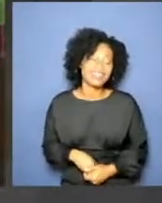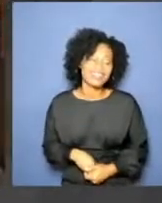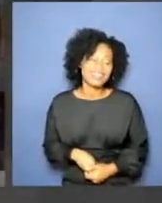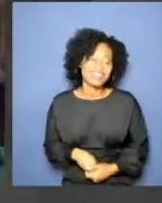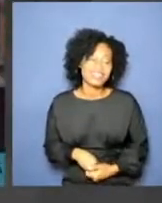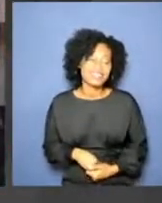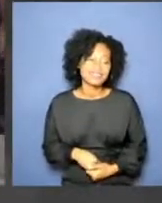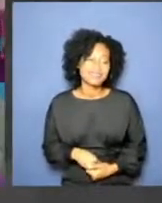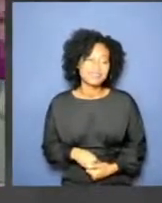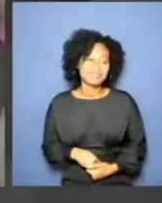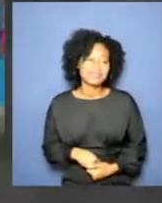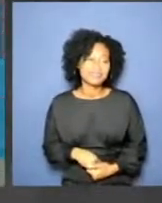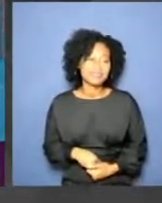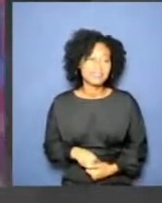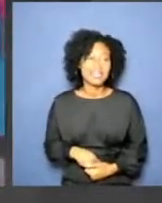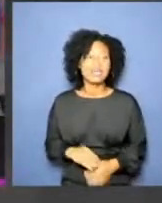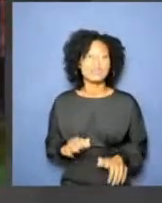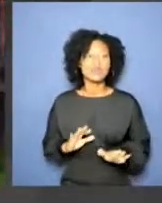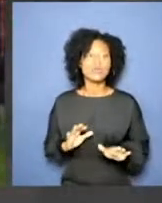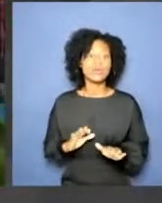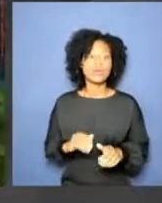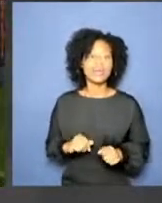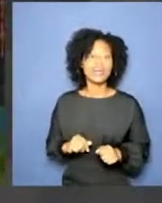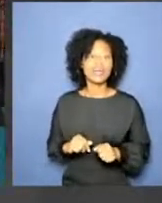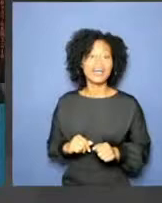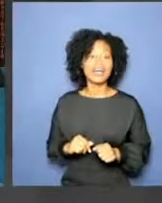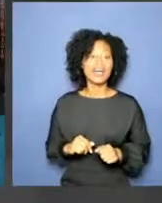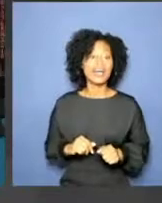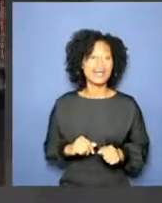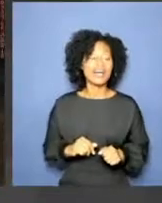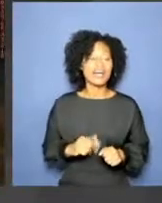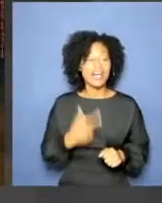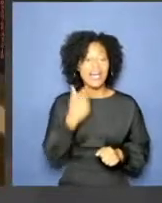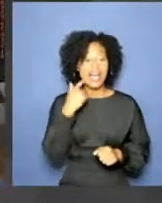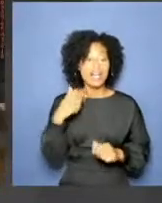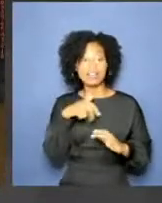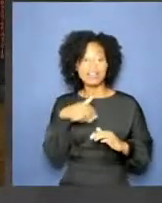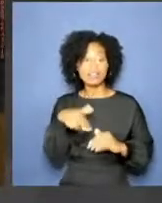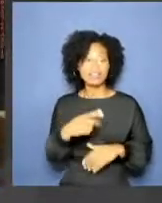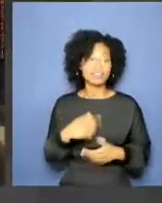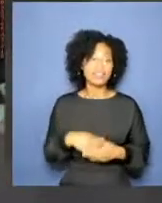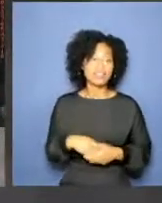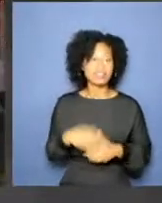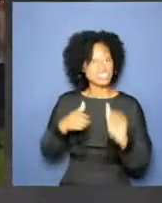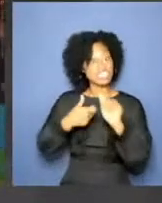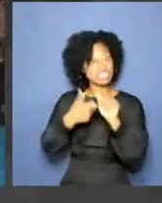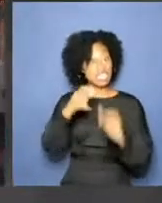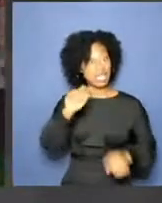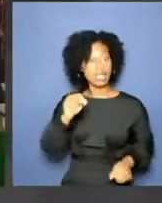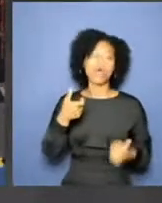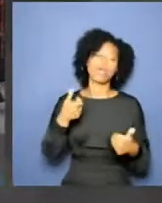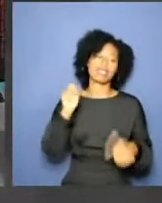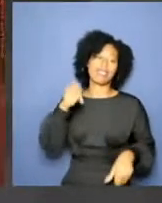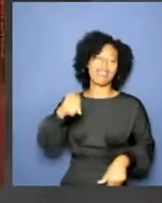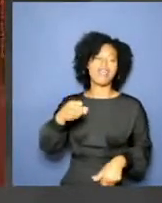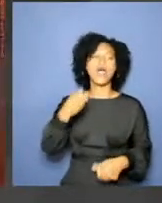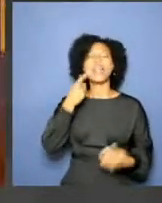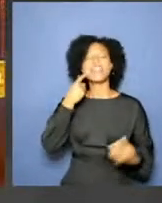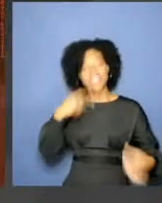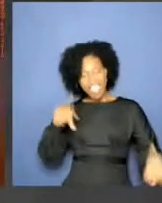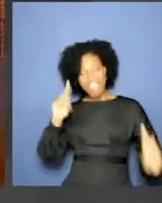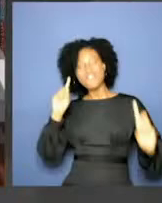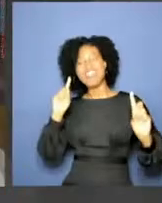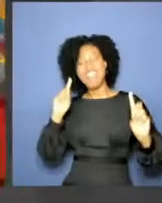I've killed Pete. I killed Fredios. Yeah, fill it in. They're chasing me. Okay, yeah. There we go. Fill